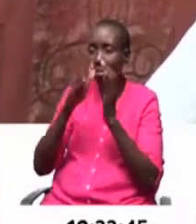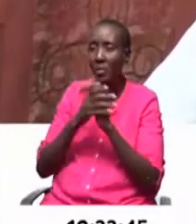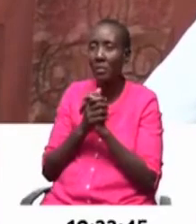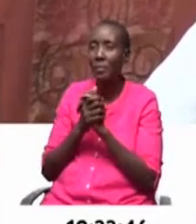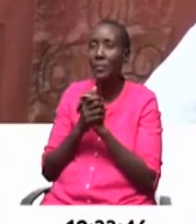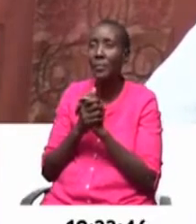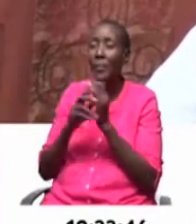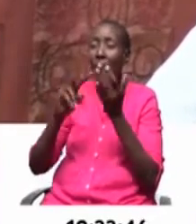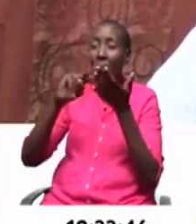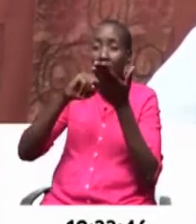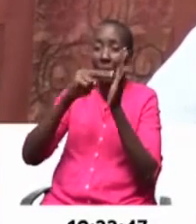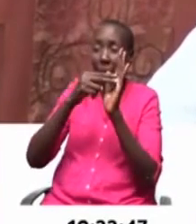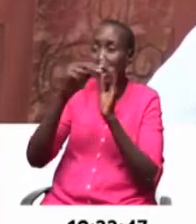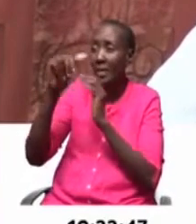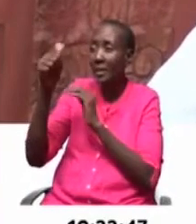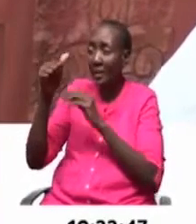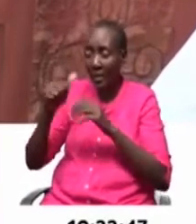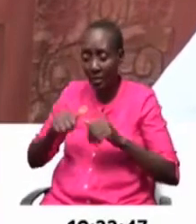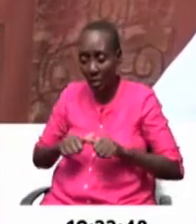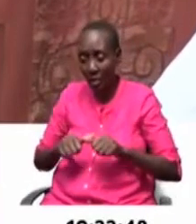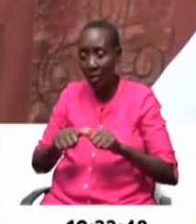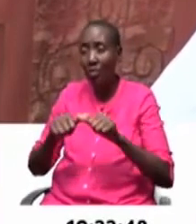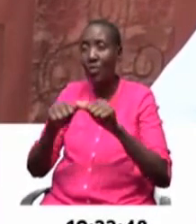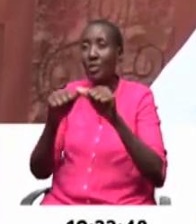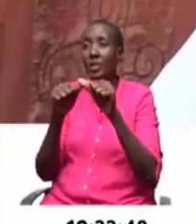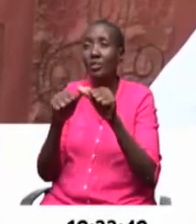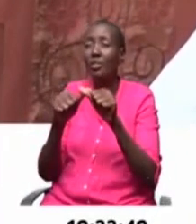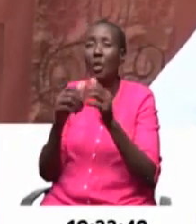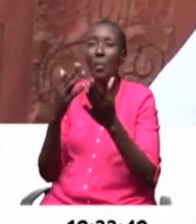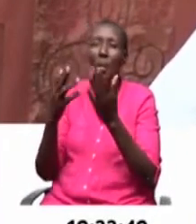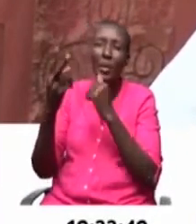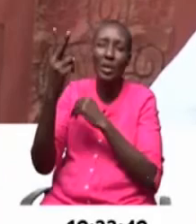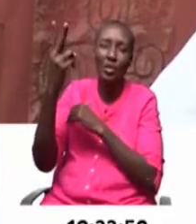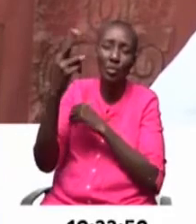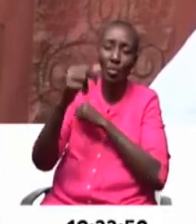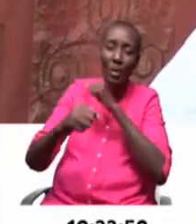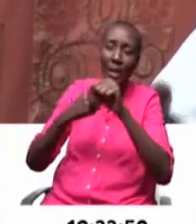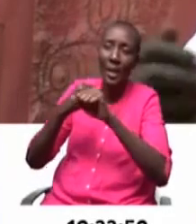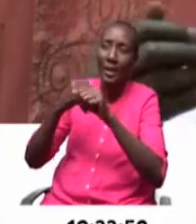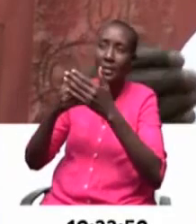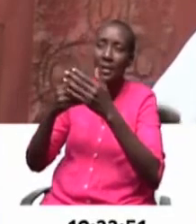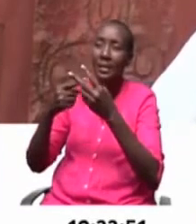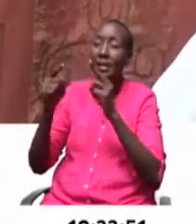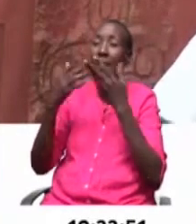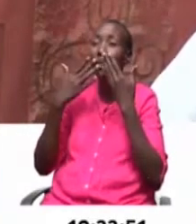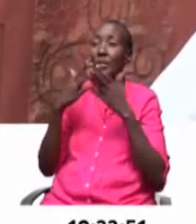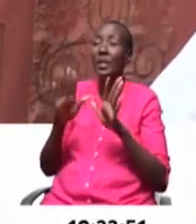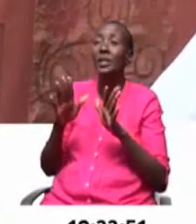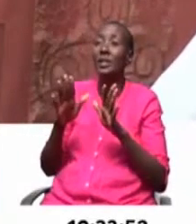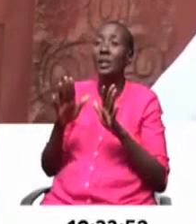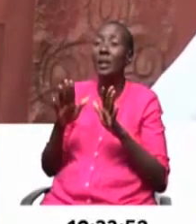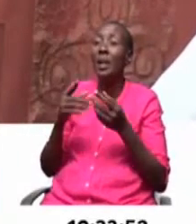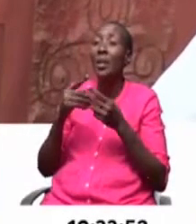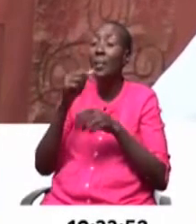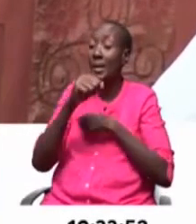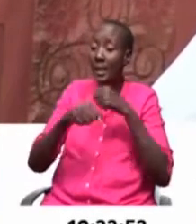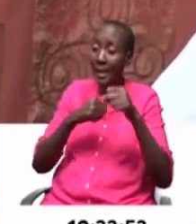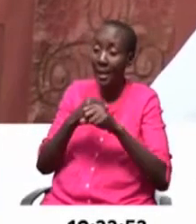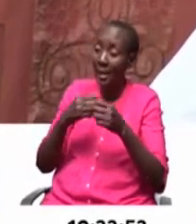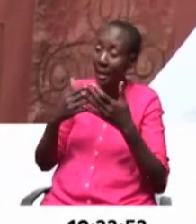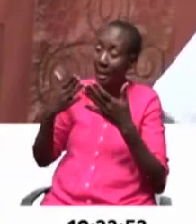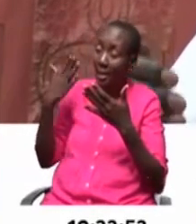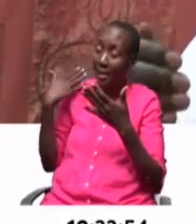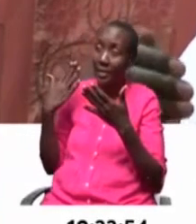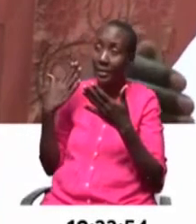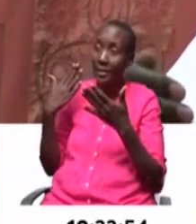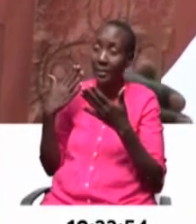some of the projects are already ongoing, which were tendered like 2 years ago. But what they floated last year,